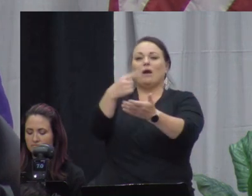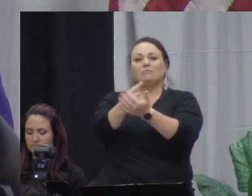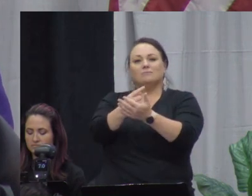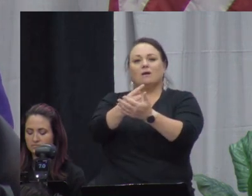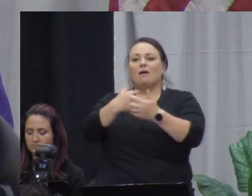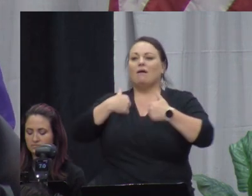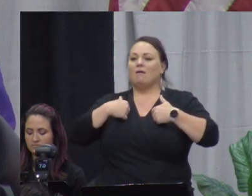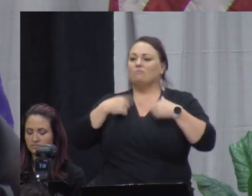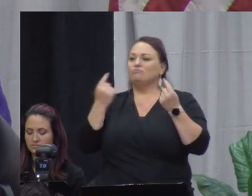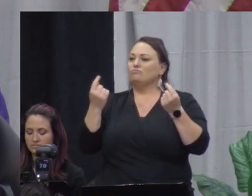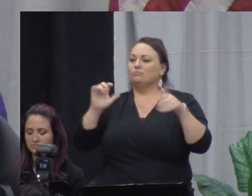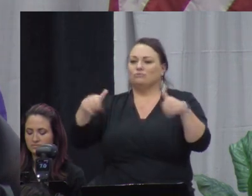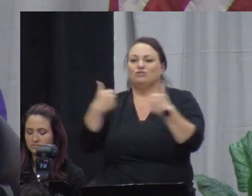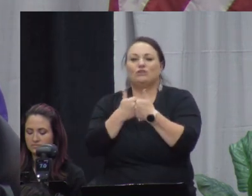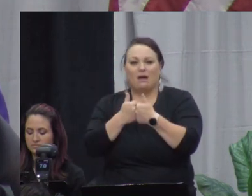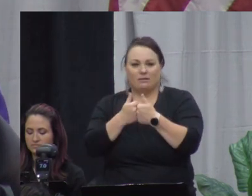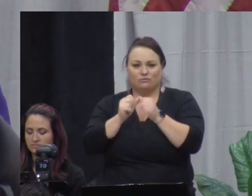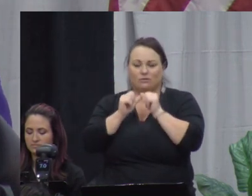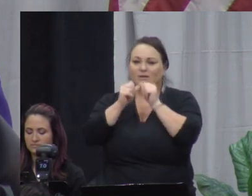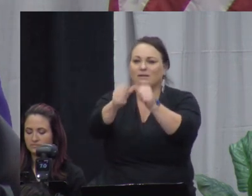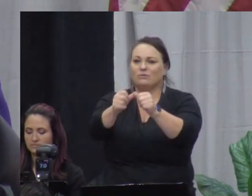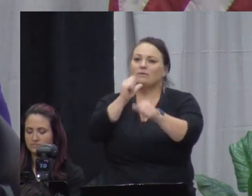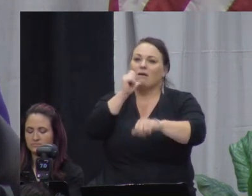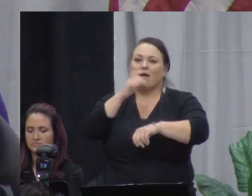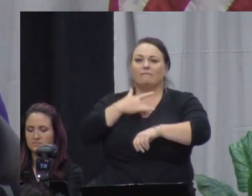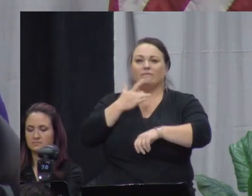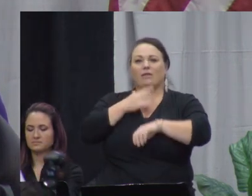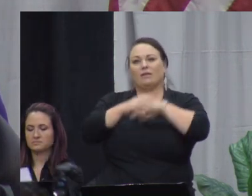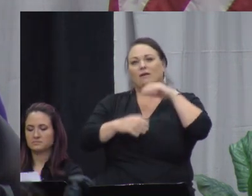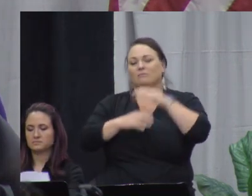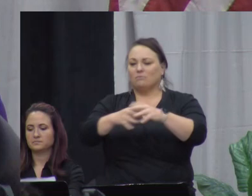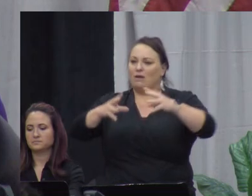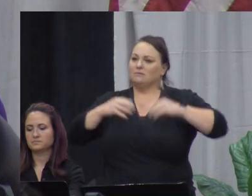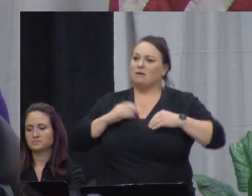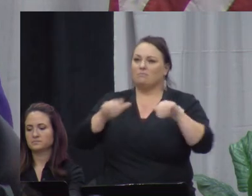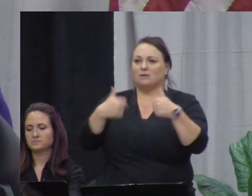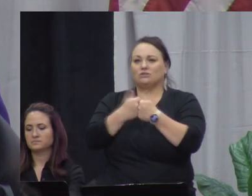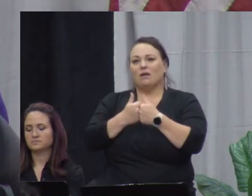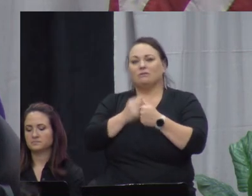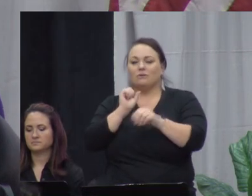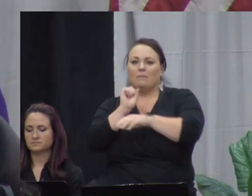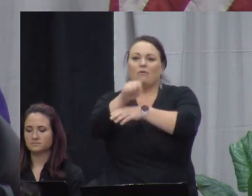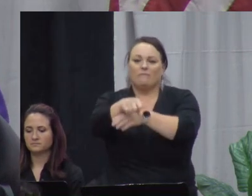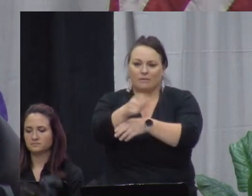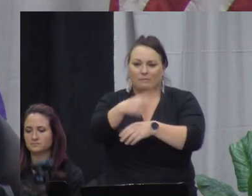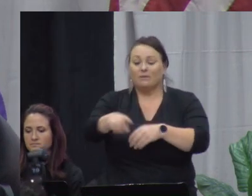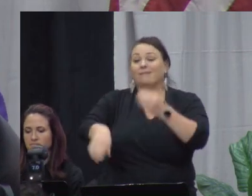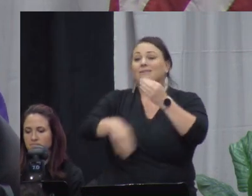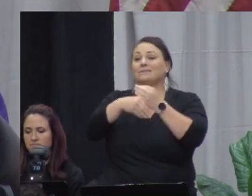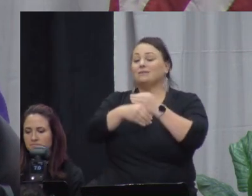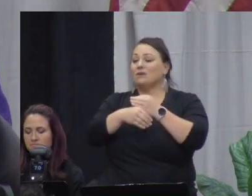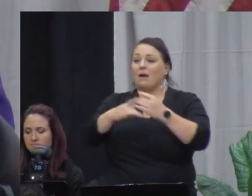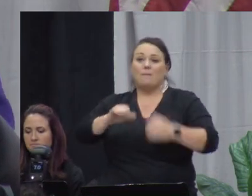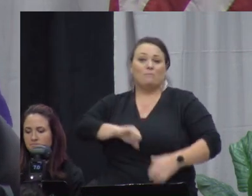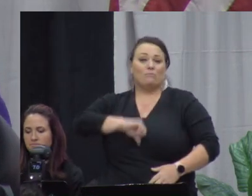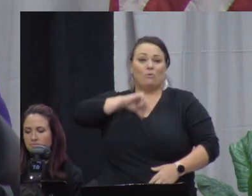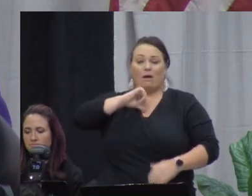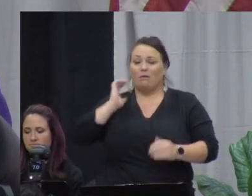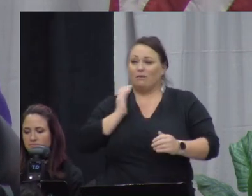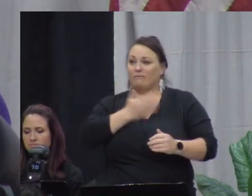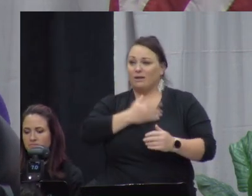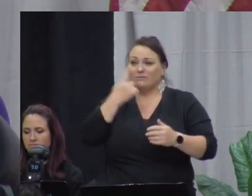you to keep feeling uncomfortable, to keep accepting challenges and overcoming them. Additionally, I'm so proud of us